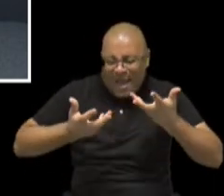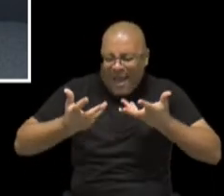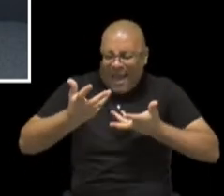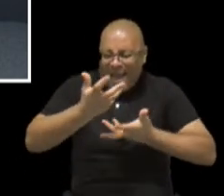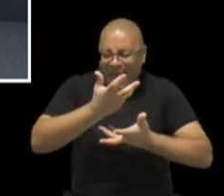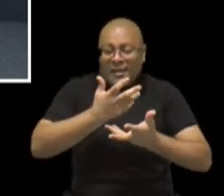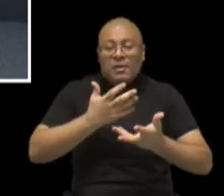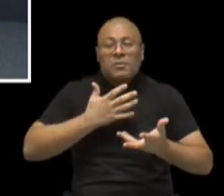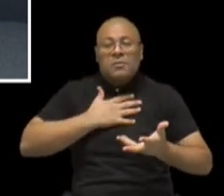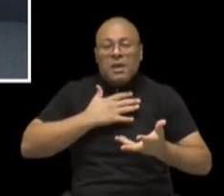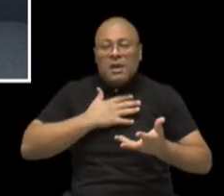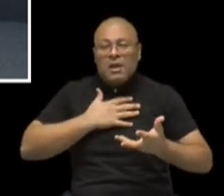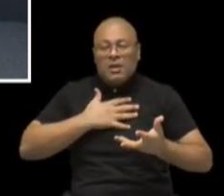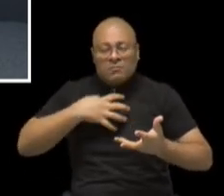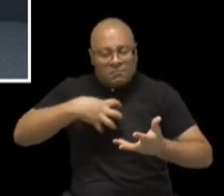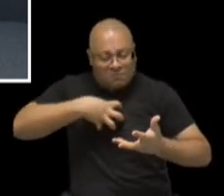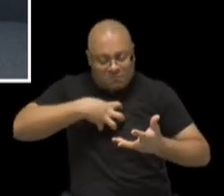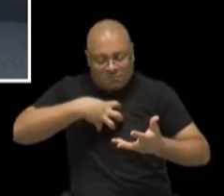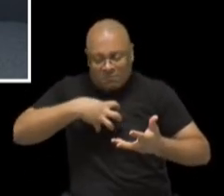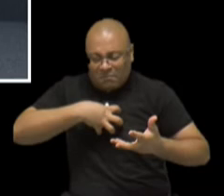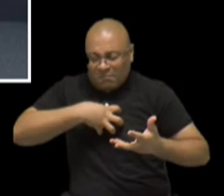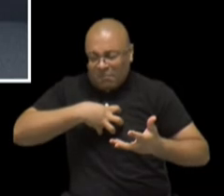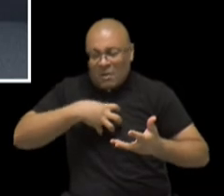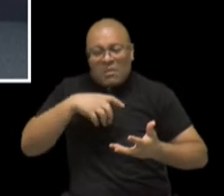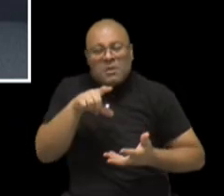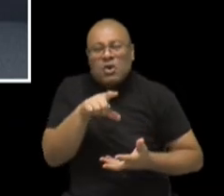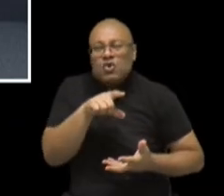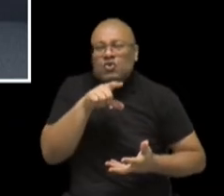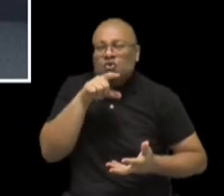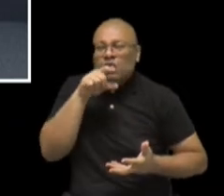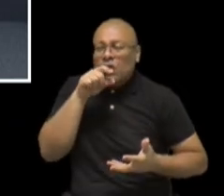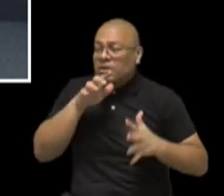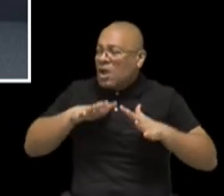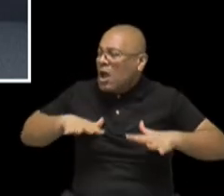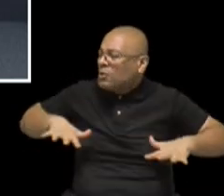my taste, but we contaminate them as well with other